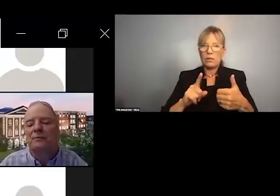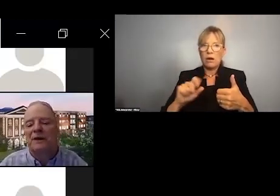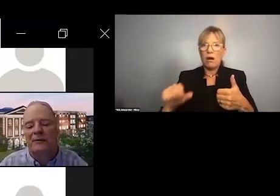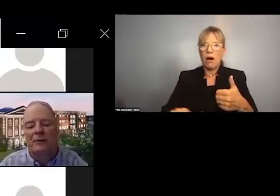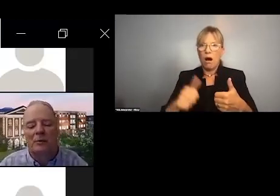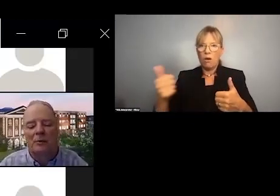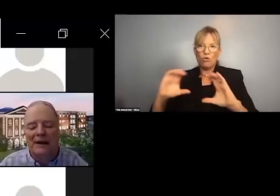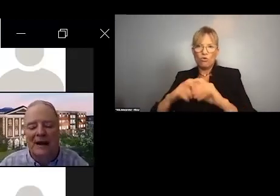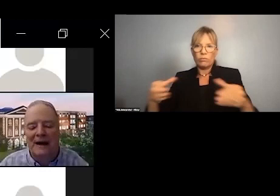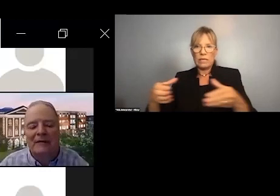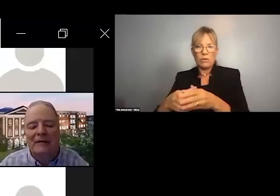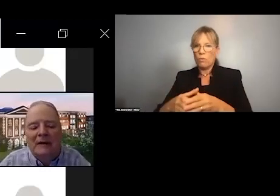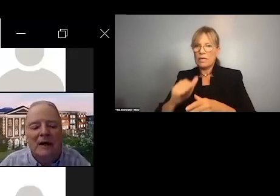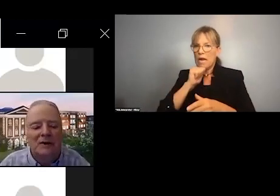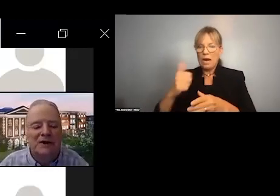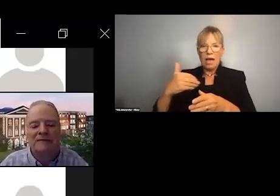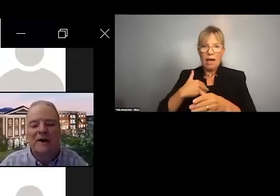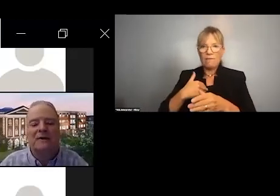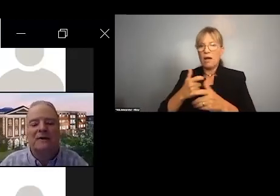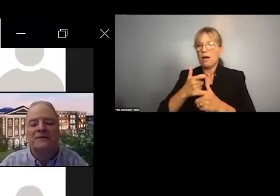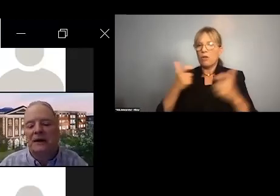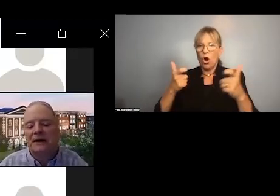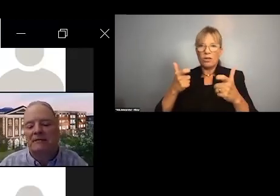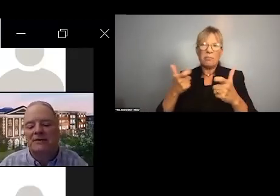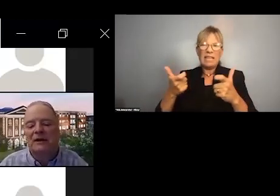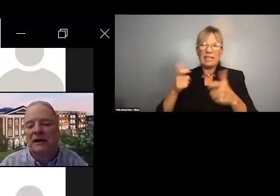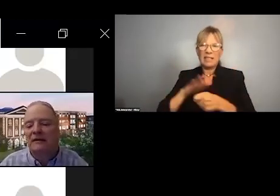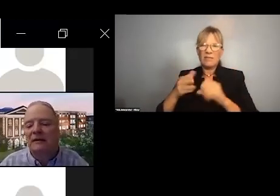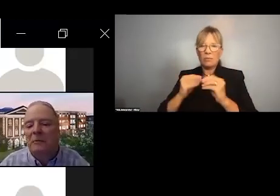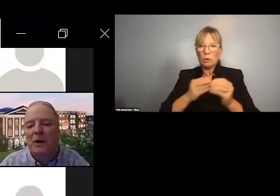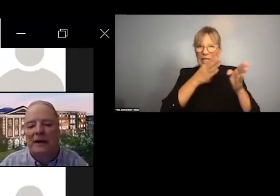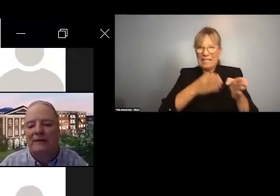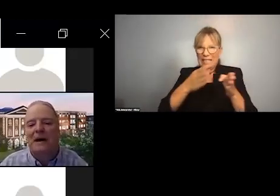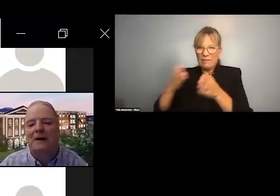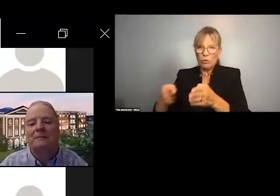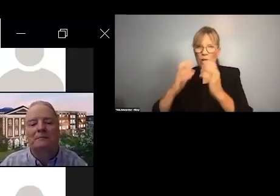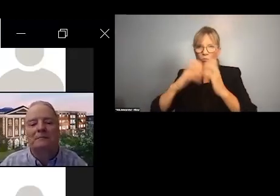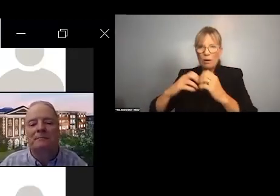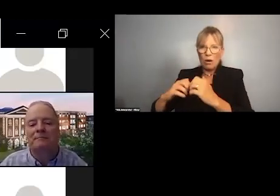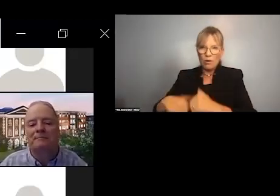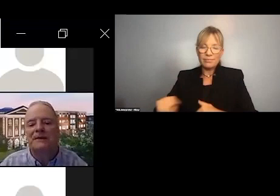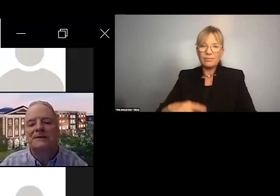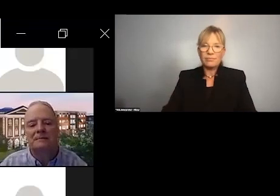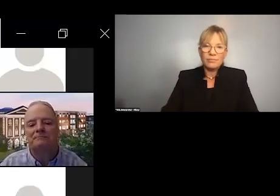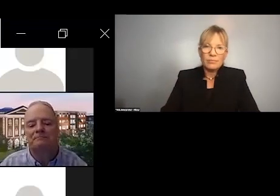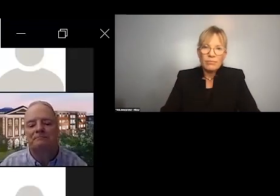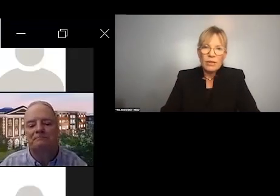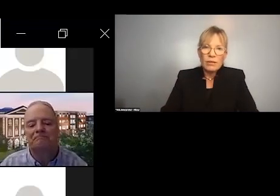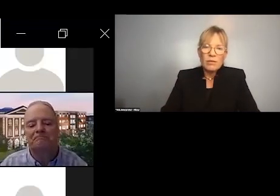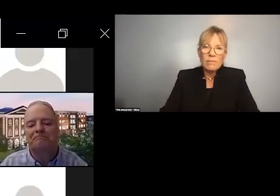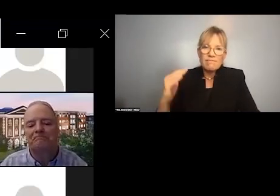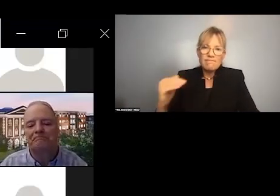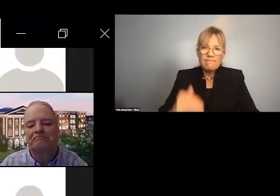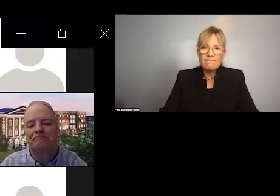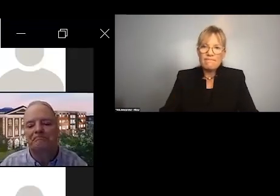others grouped together where we did not have large enough numbers to individually break them out. Next.